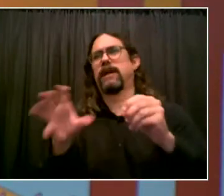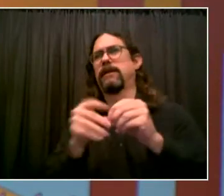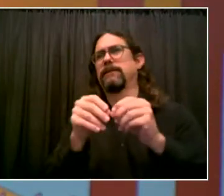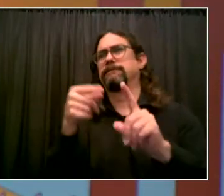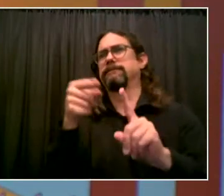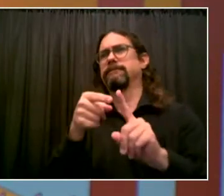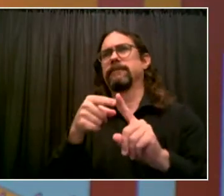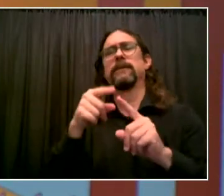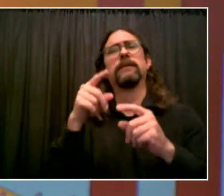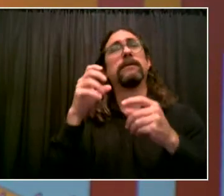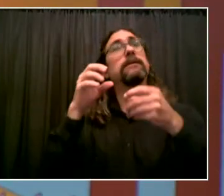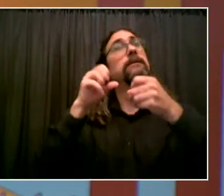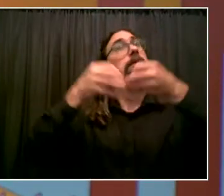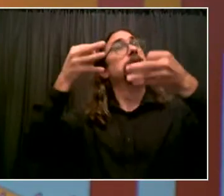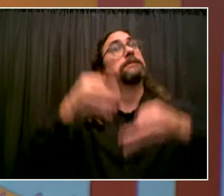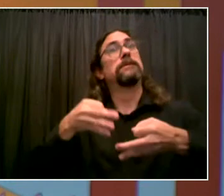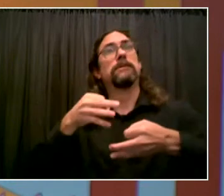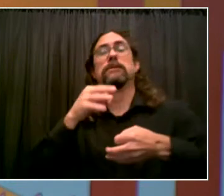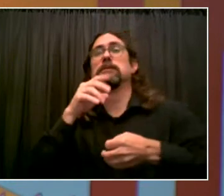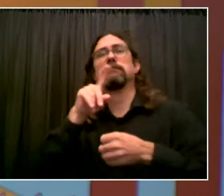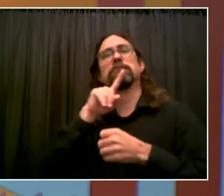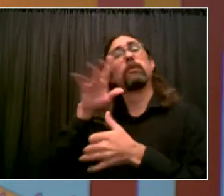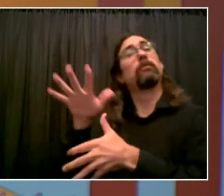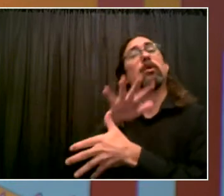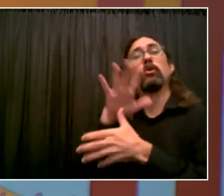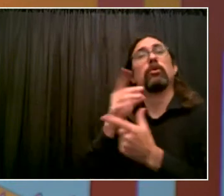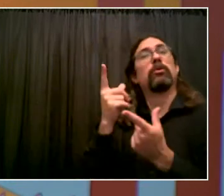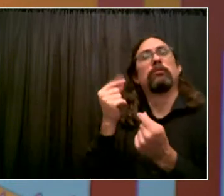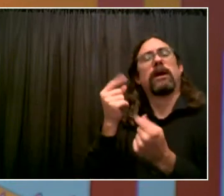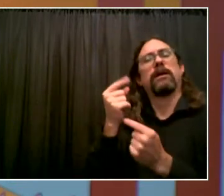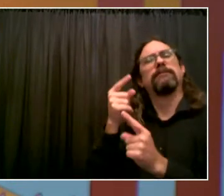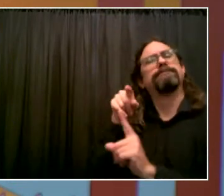ahead. Last question for today goes to Julia Marsh from The Post.